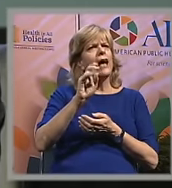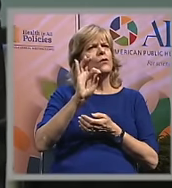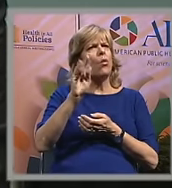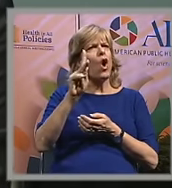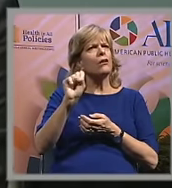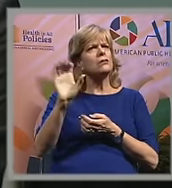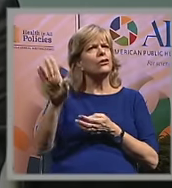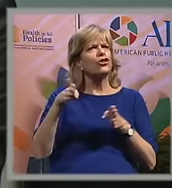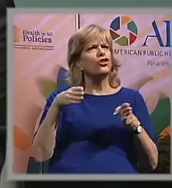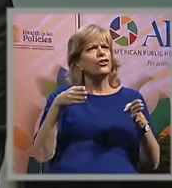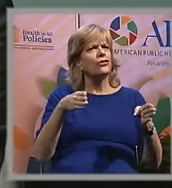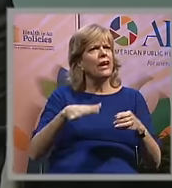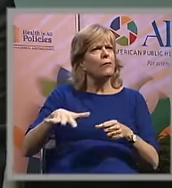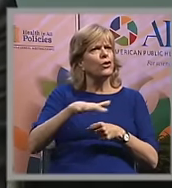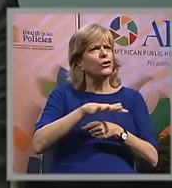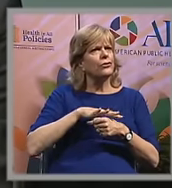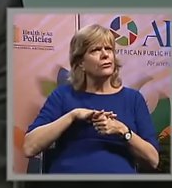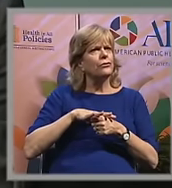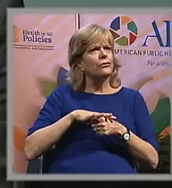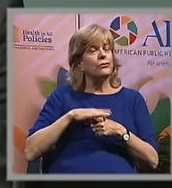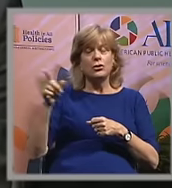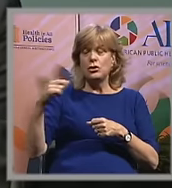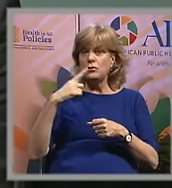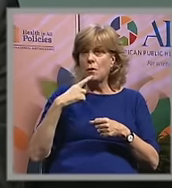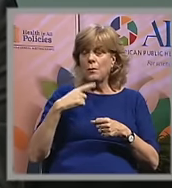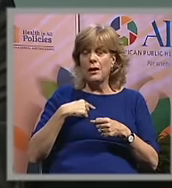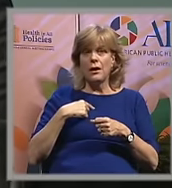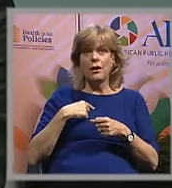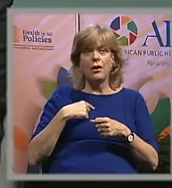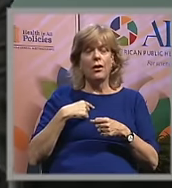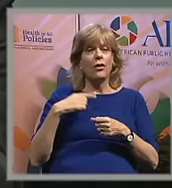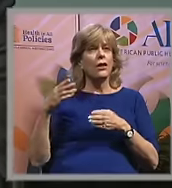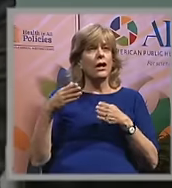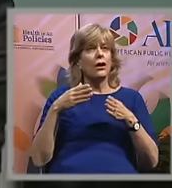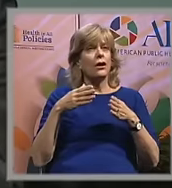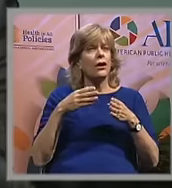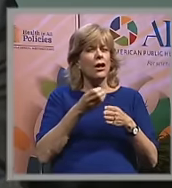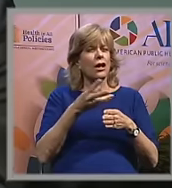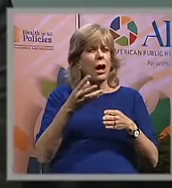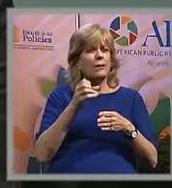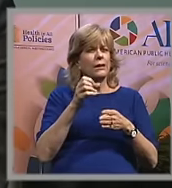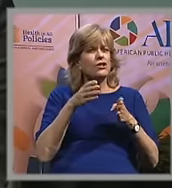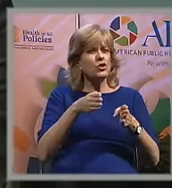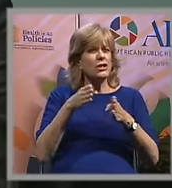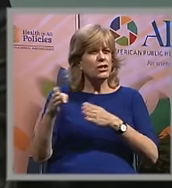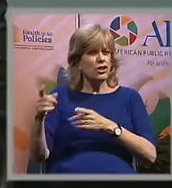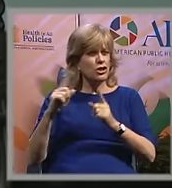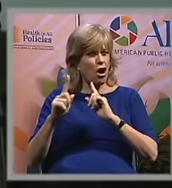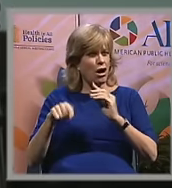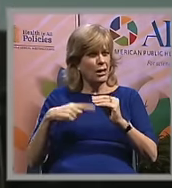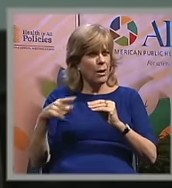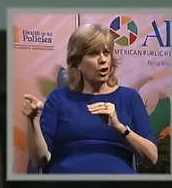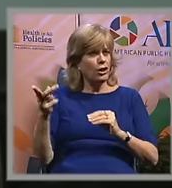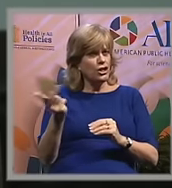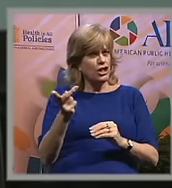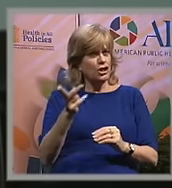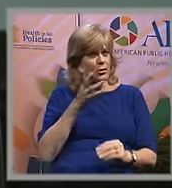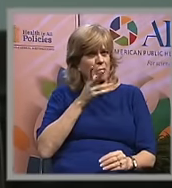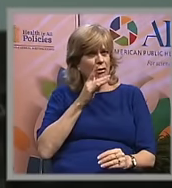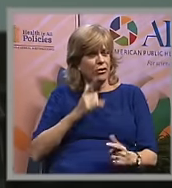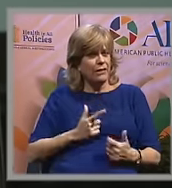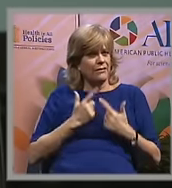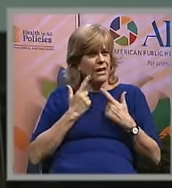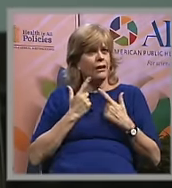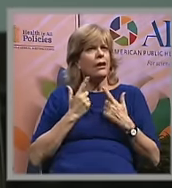neighborhood. And she told me that the neighborhood had gone, or the couple of streets she was talking about that she and her mother lived on had